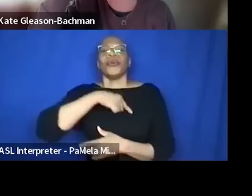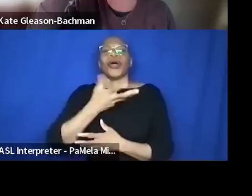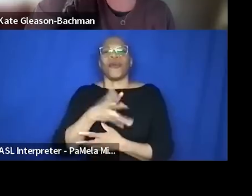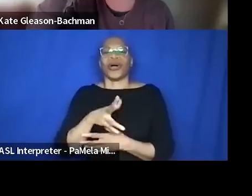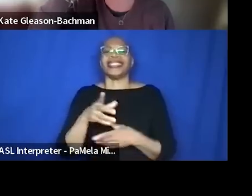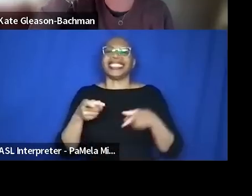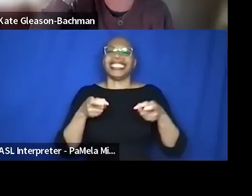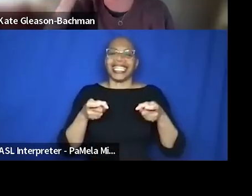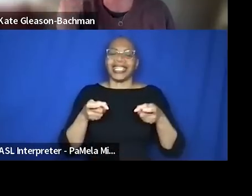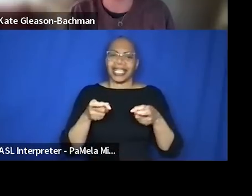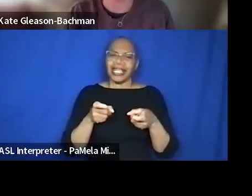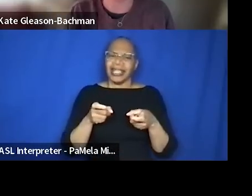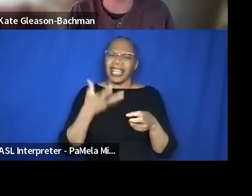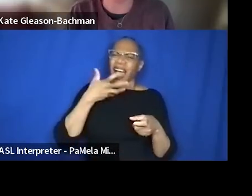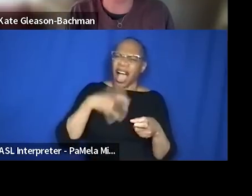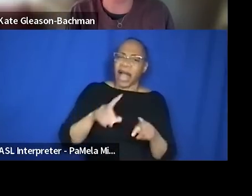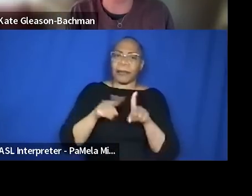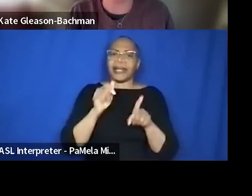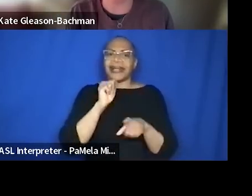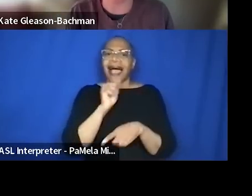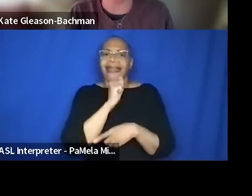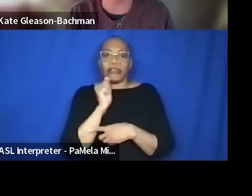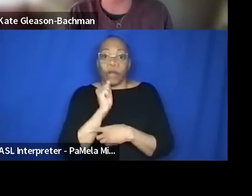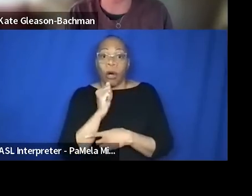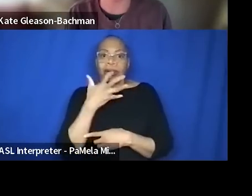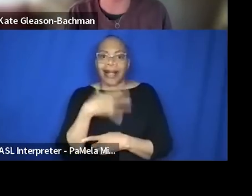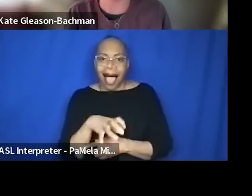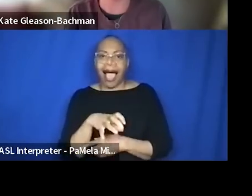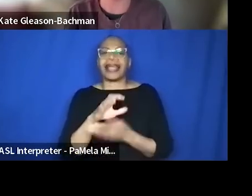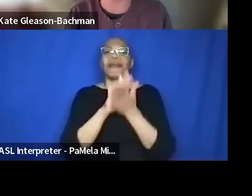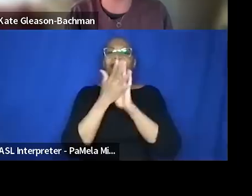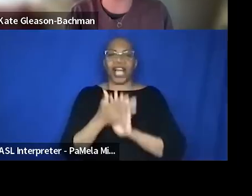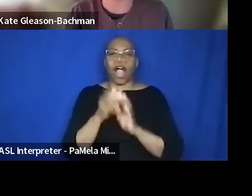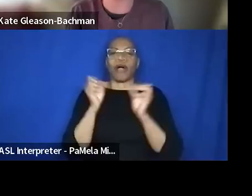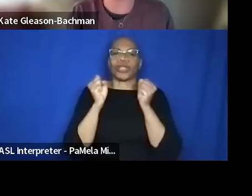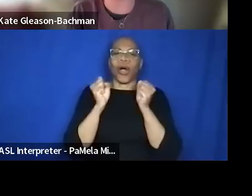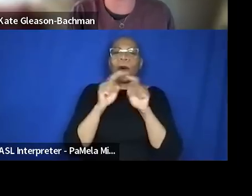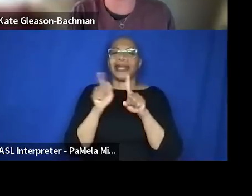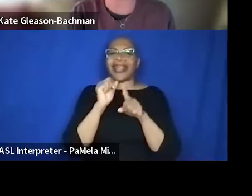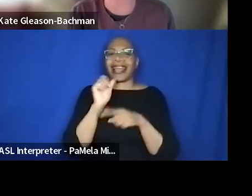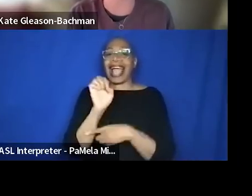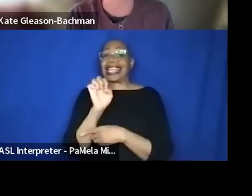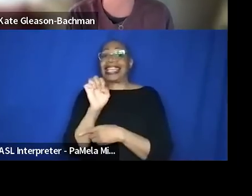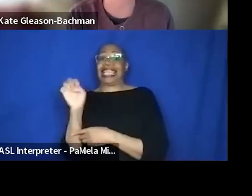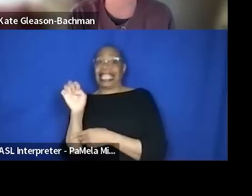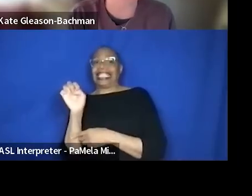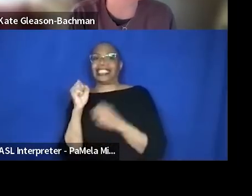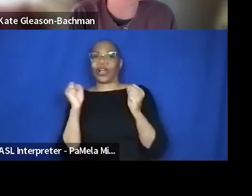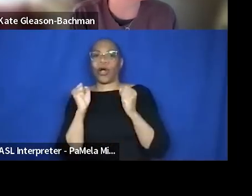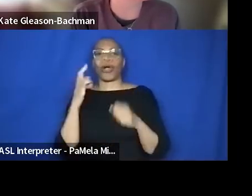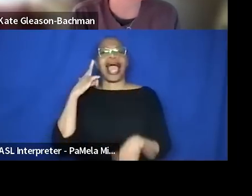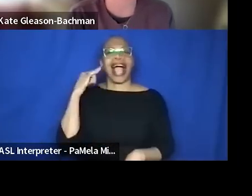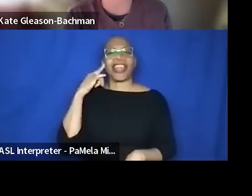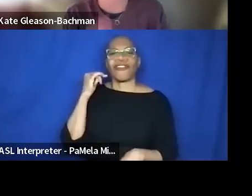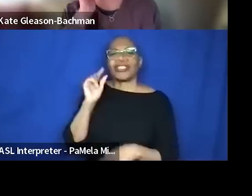gets hot, but not Arizona hot, right? Yeah. It gets cold, but not back east cold. California is a little bit